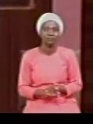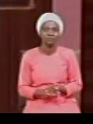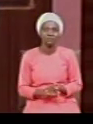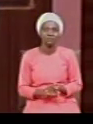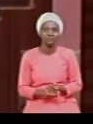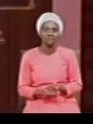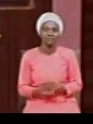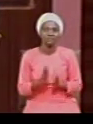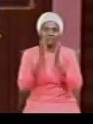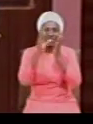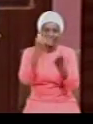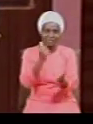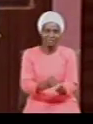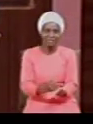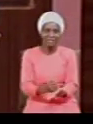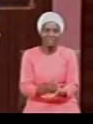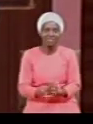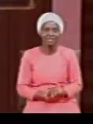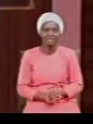You lost your amen there. Amen.